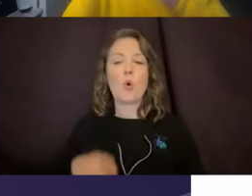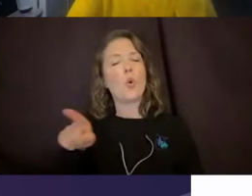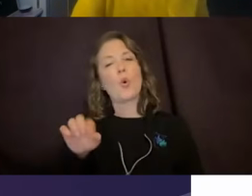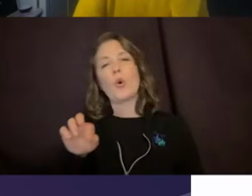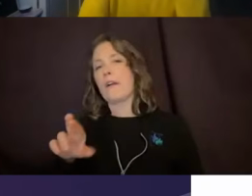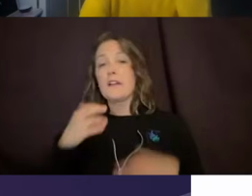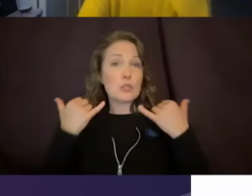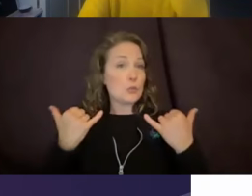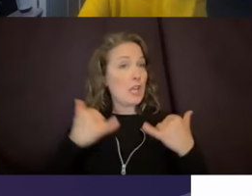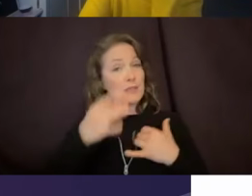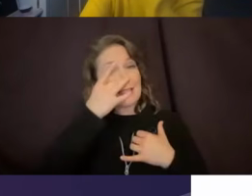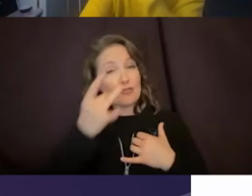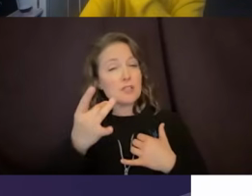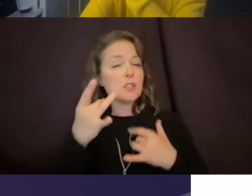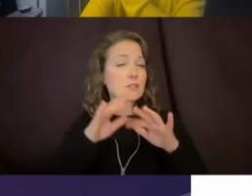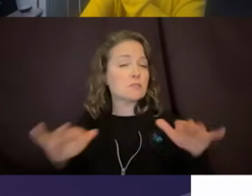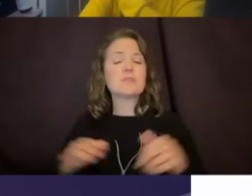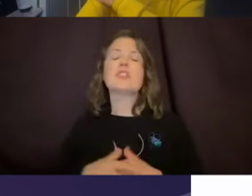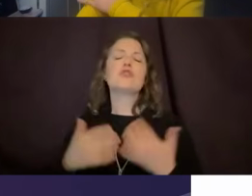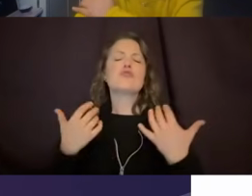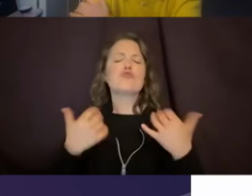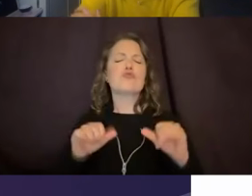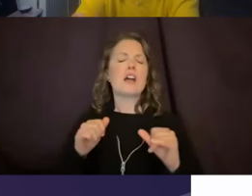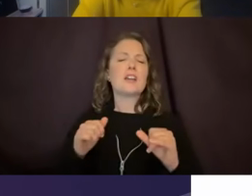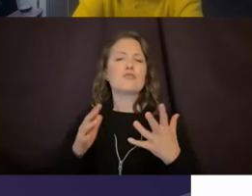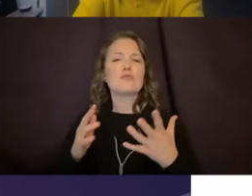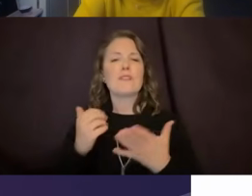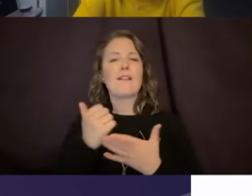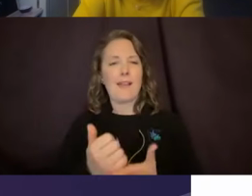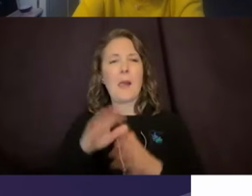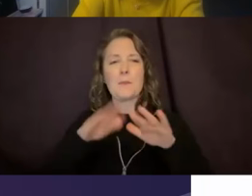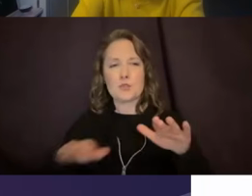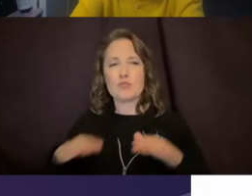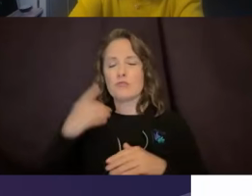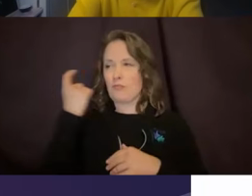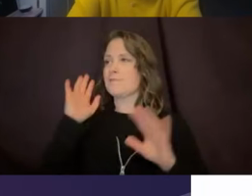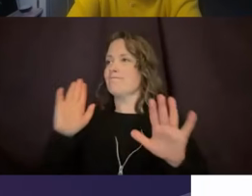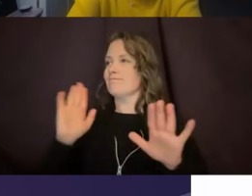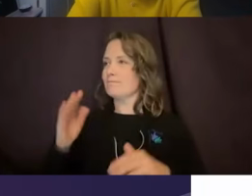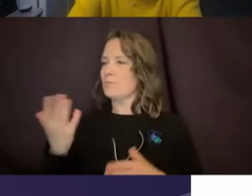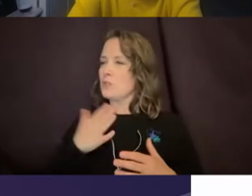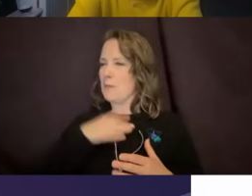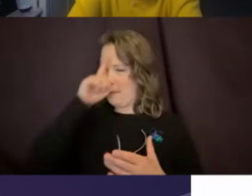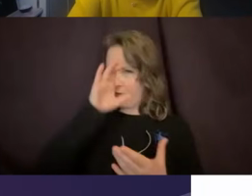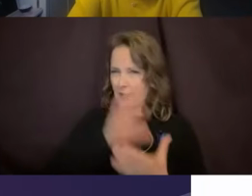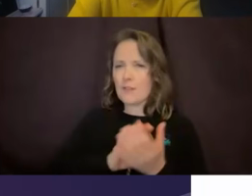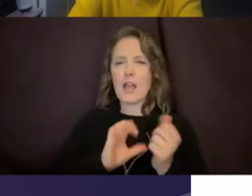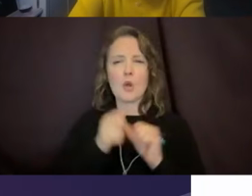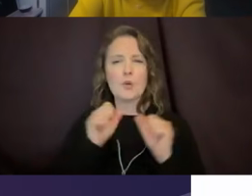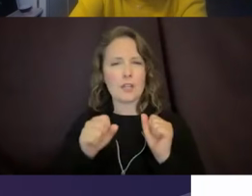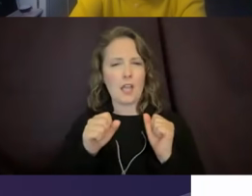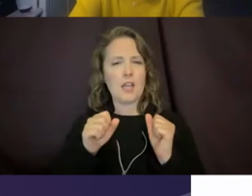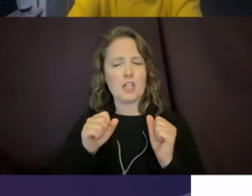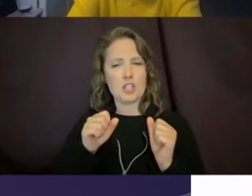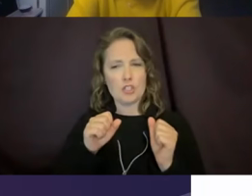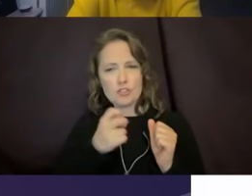just starting to increase the awareness of like, what are these beliefs and how can we shift them to be rooted in that they